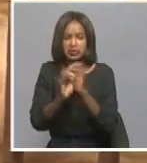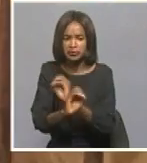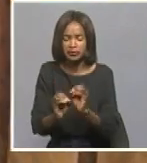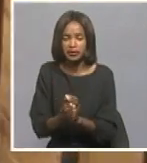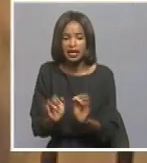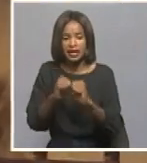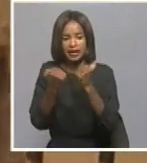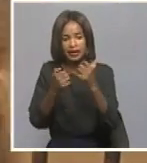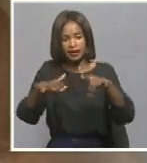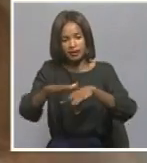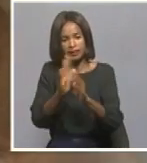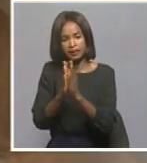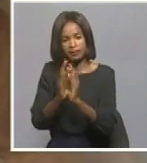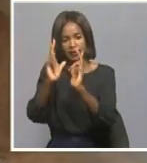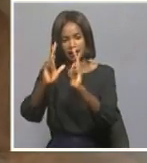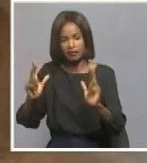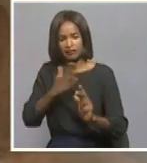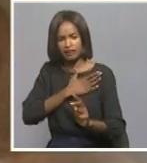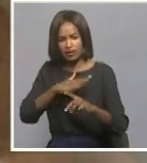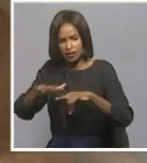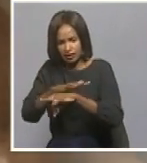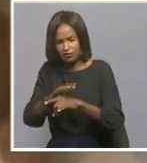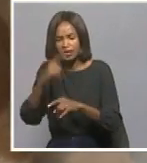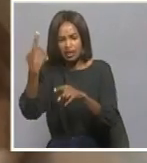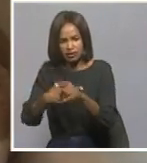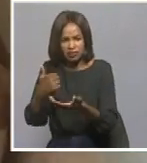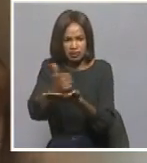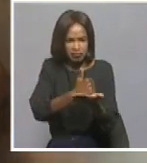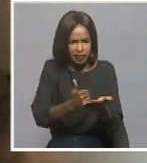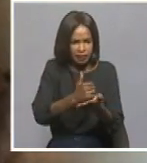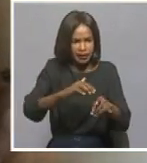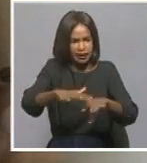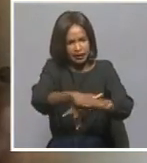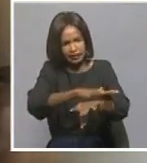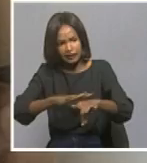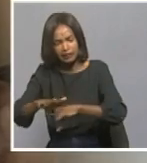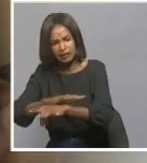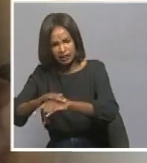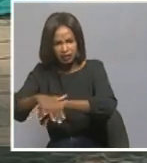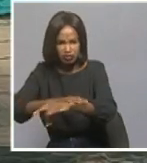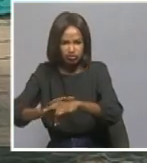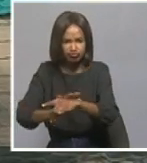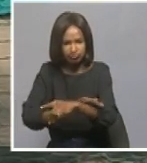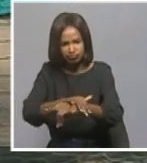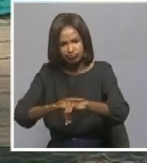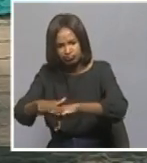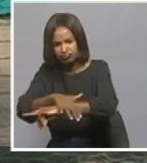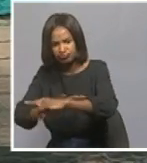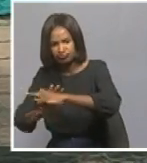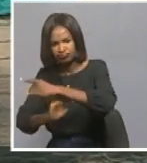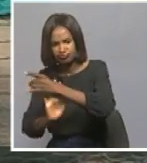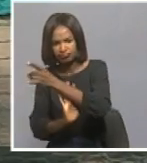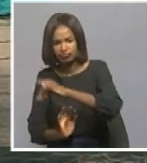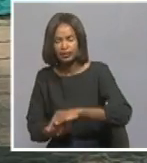SPCA advises pet owners to follow general hygiene rules when it comes to pet care.